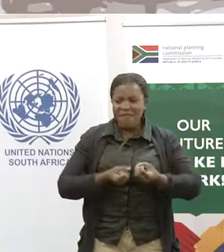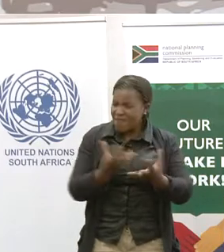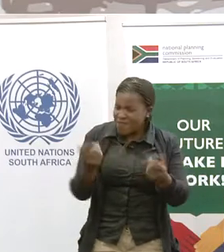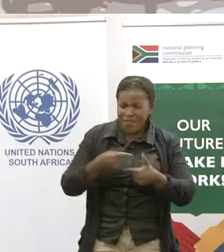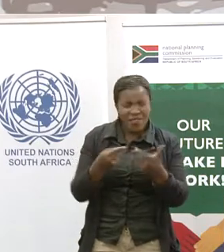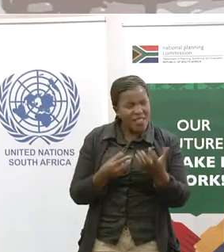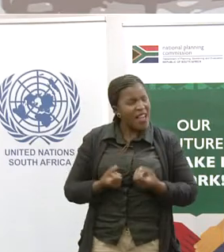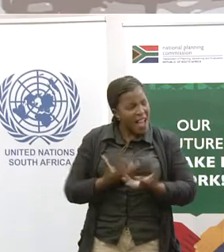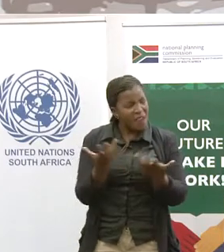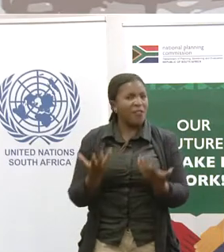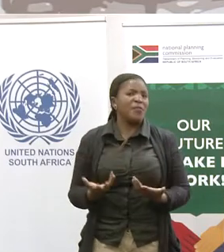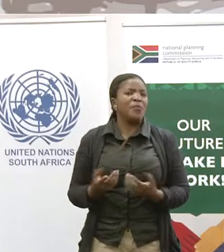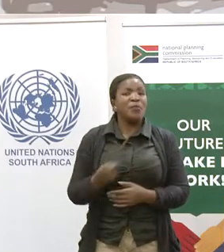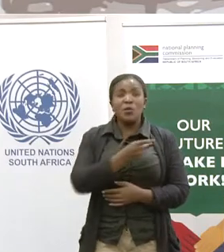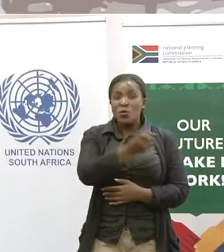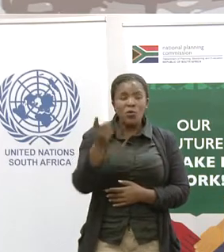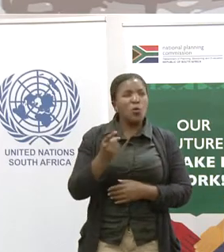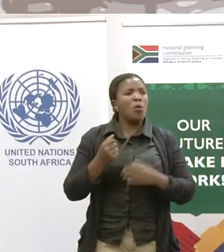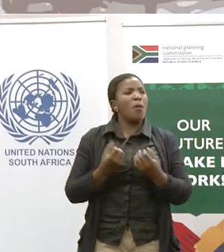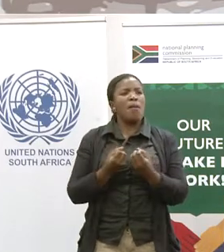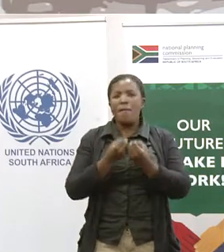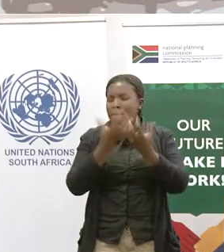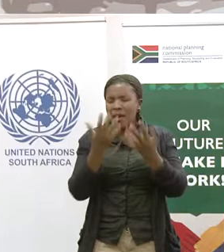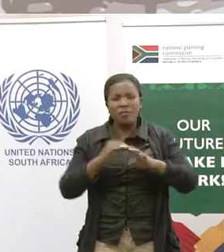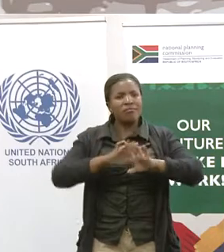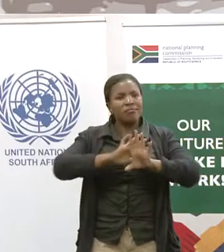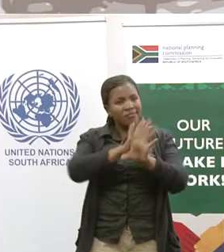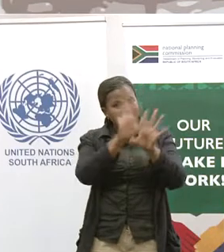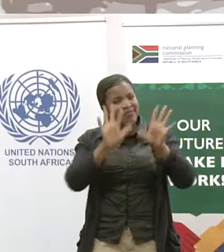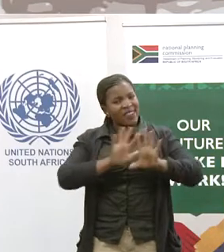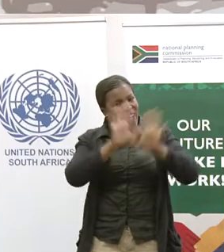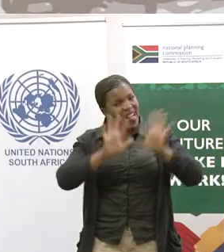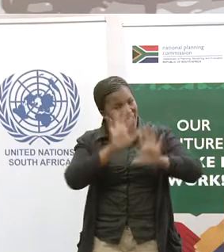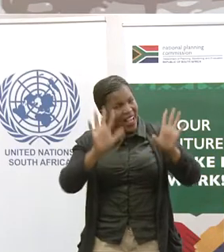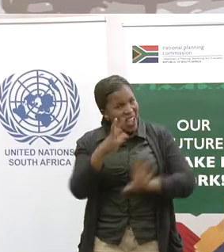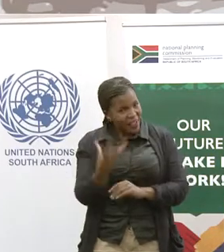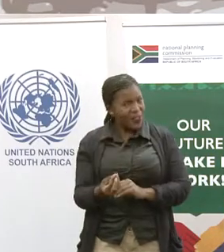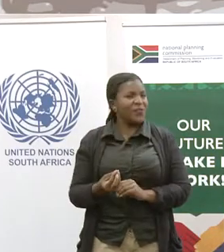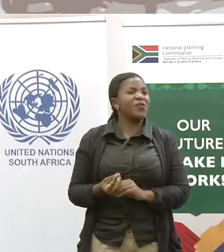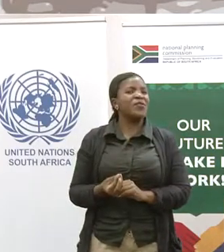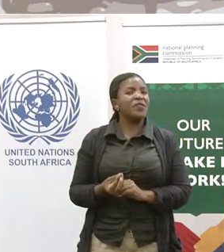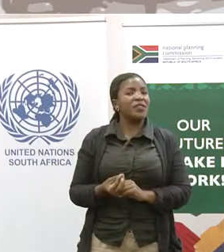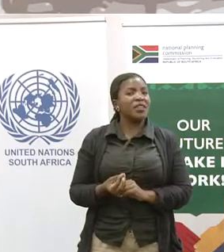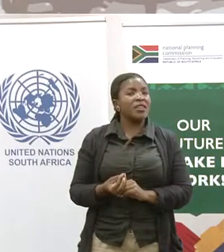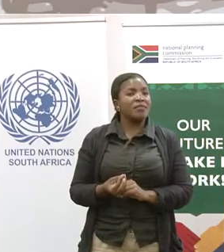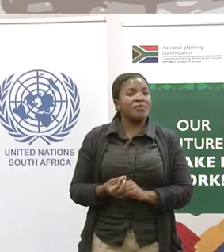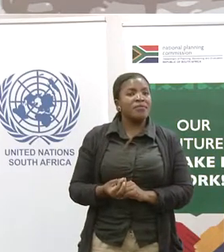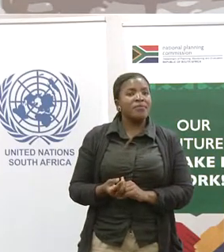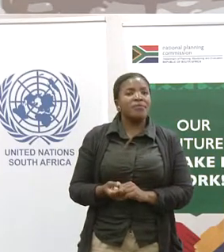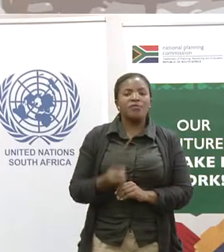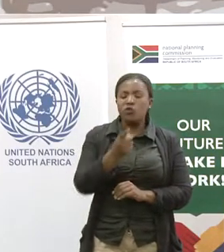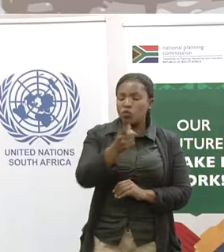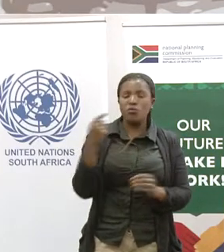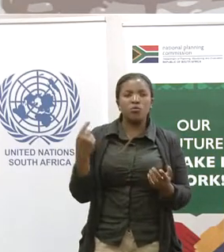warmth in your own rainbow, or shall I say, colorful way. But in spite of progress